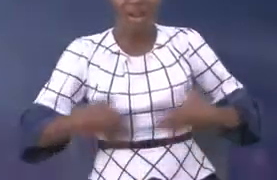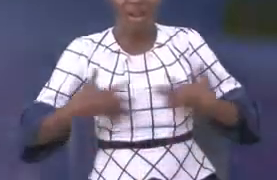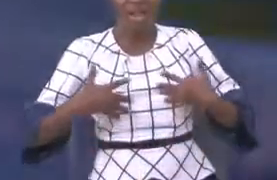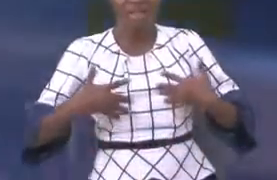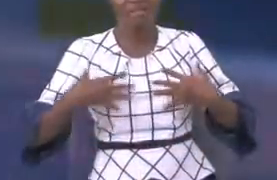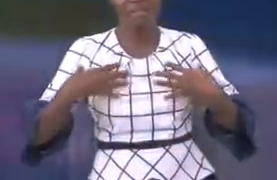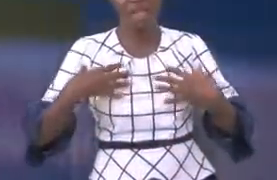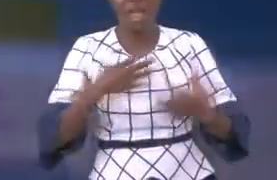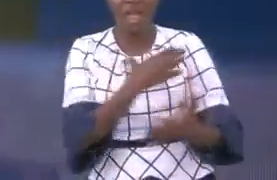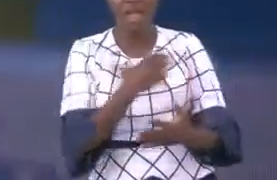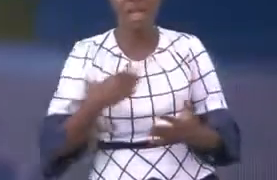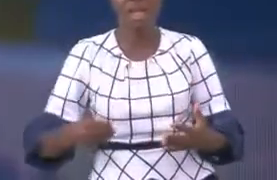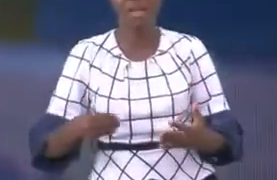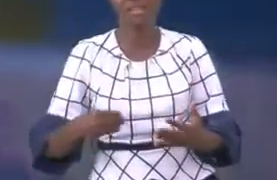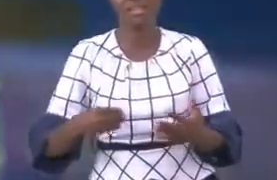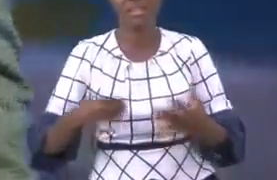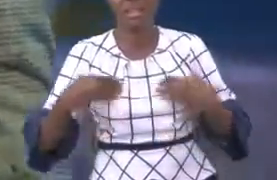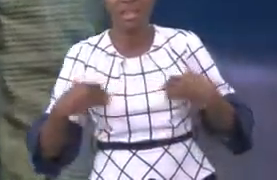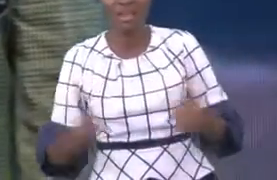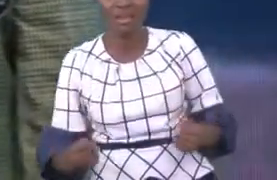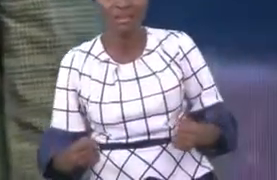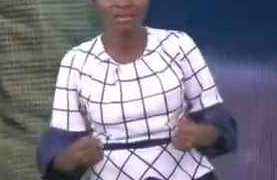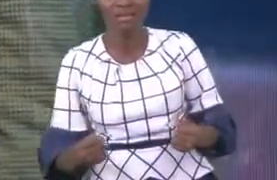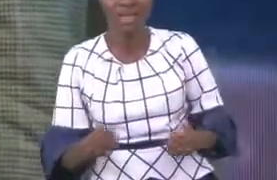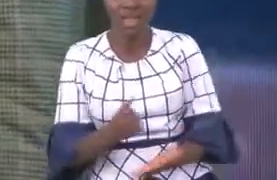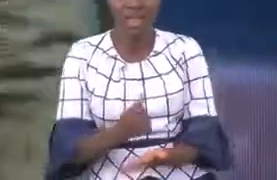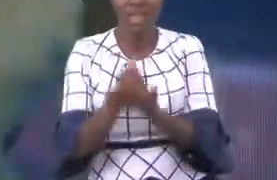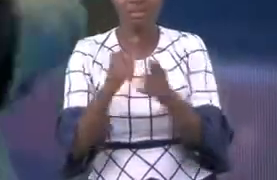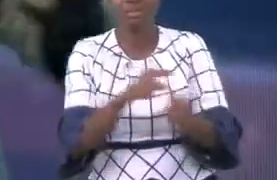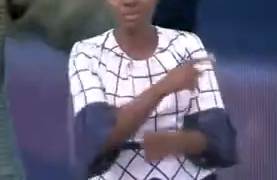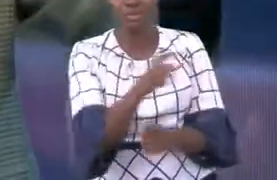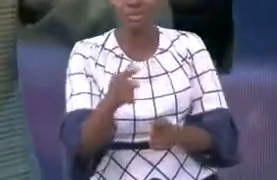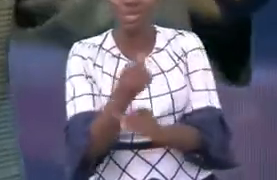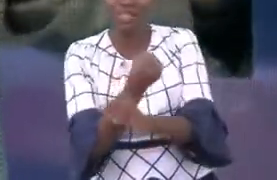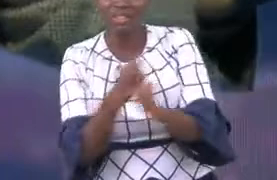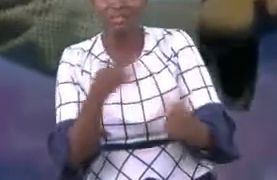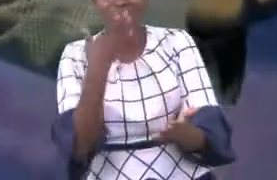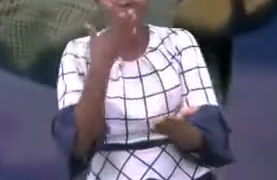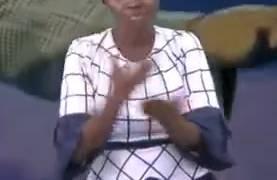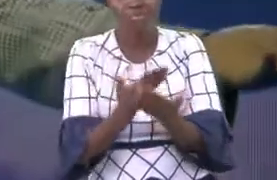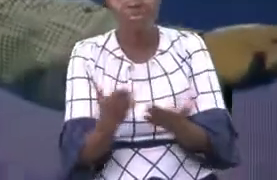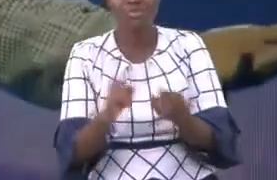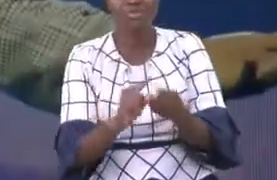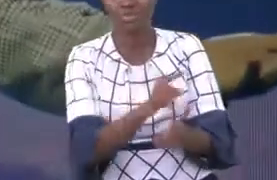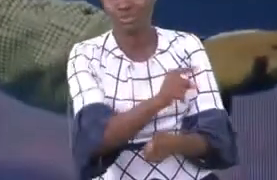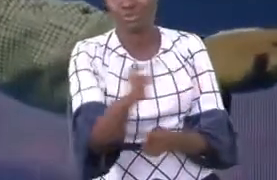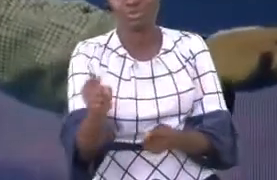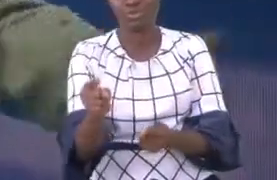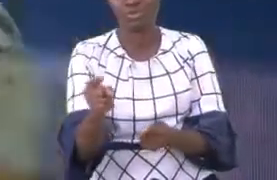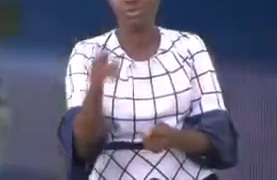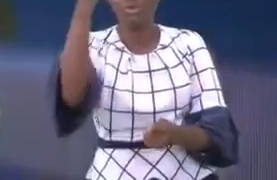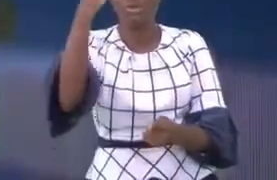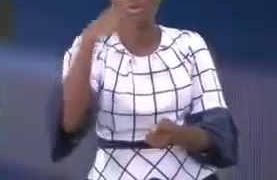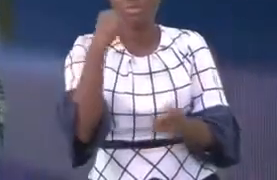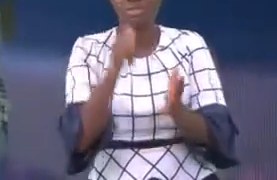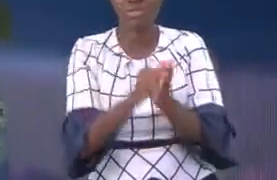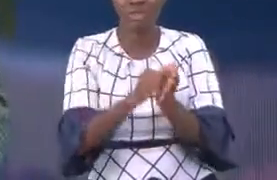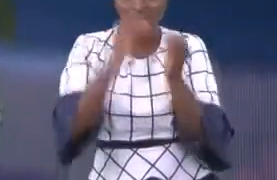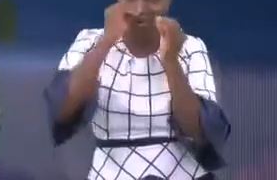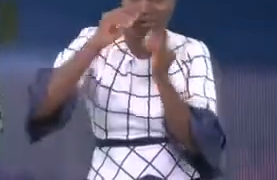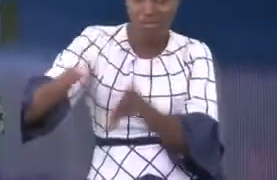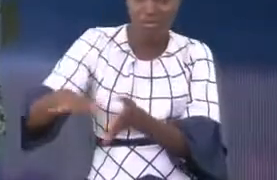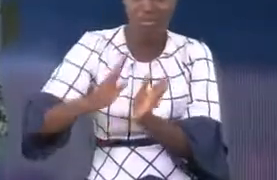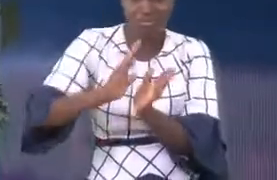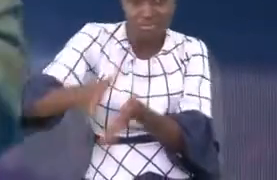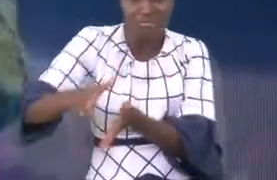bringing good things to you. It says, forsake the old, because the new is here. Forsake what